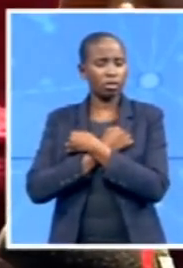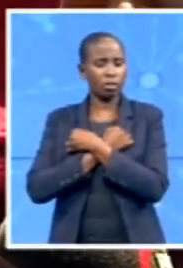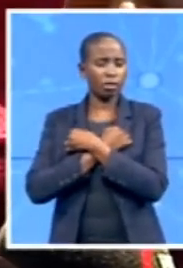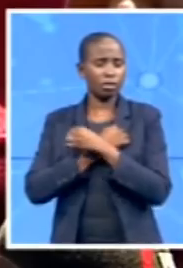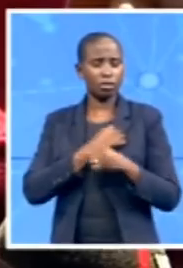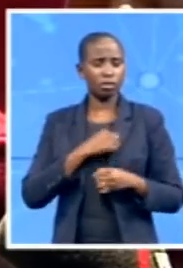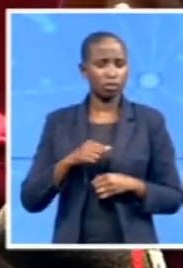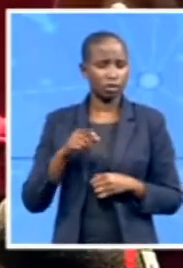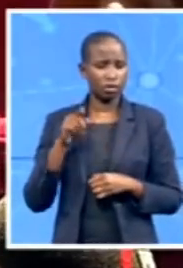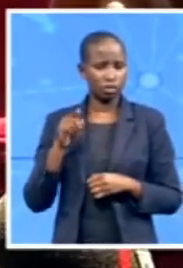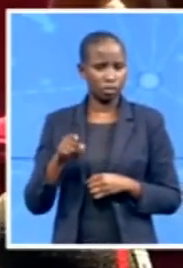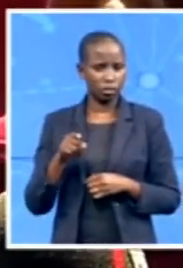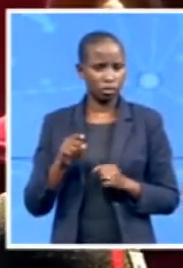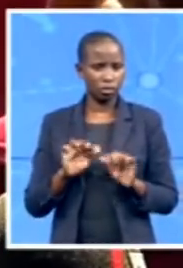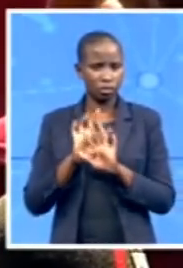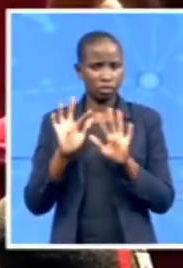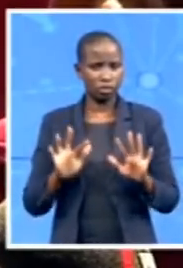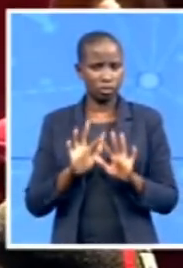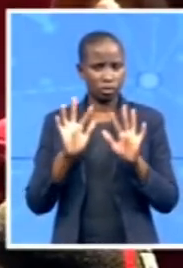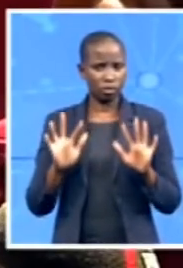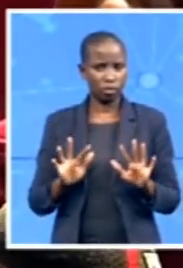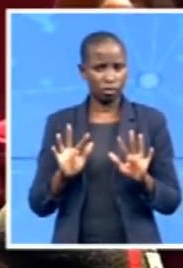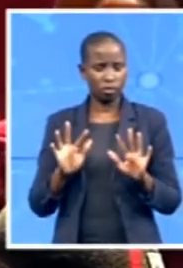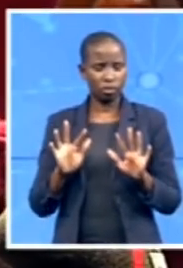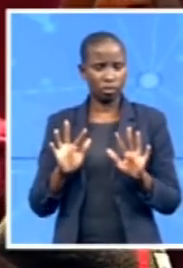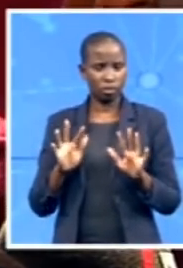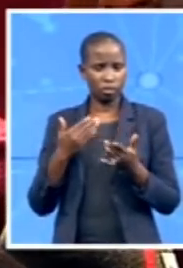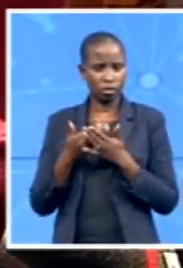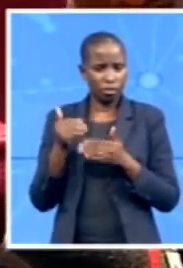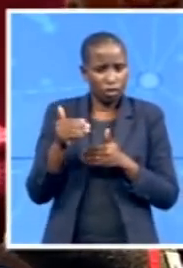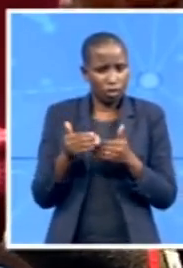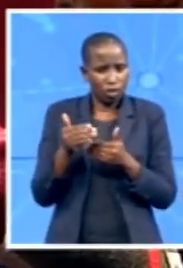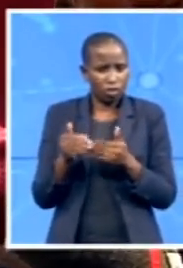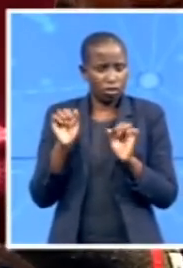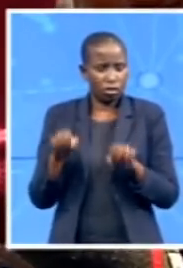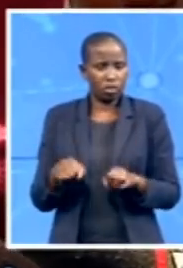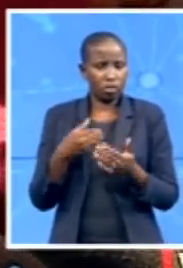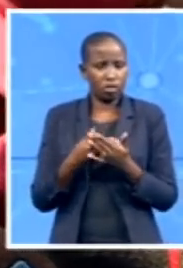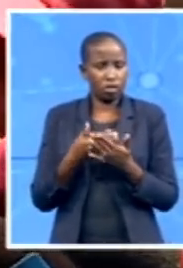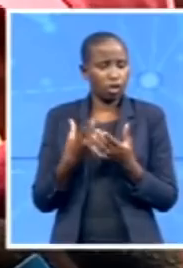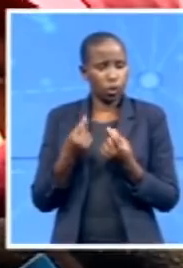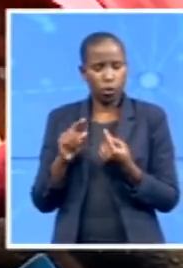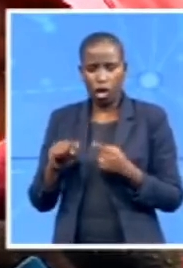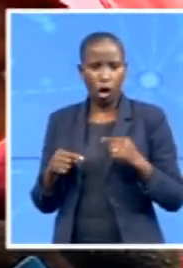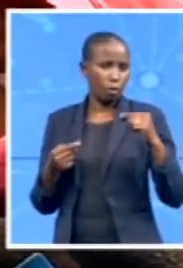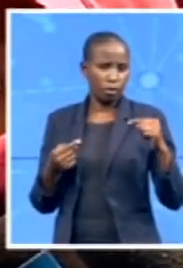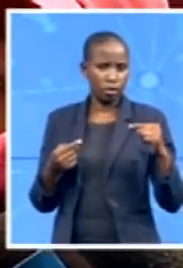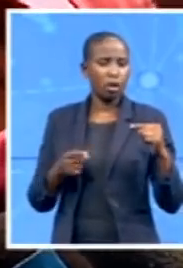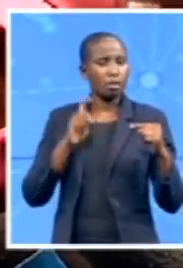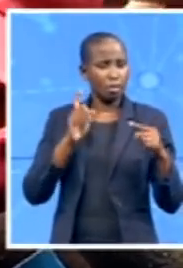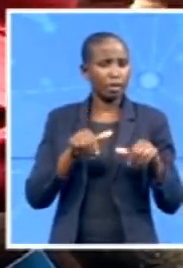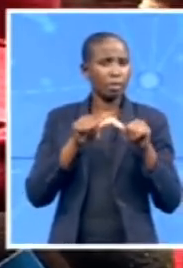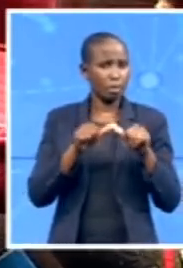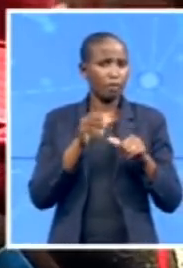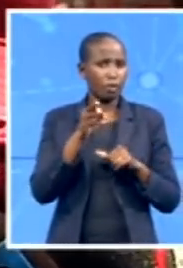be in building bridges to bring us closer instead of what we're doing the opposite. We should be moving forward and not repeating history. School is supposed to be a